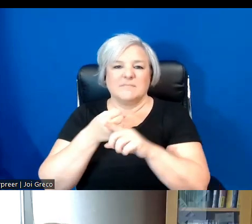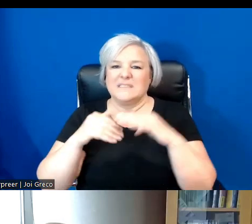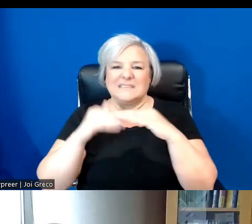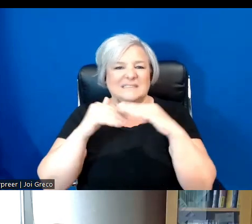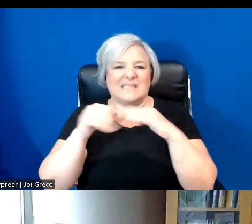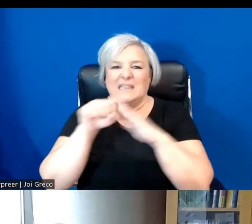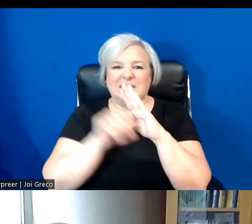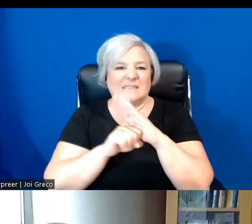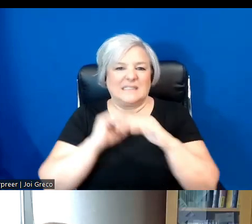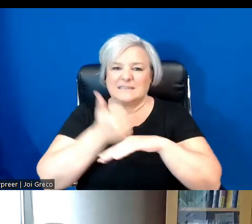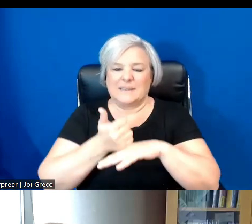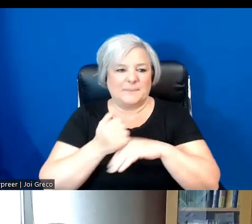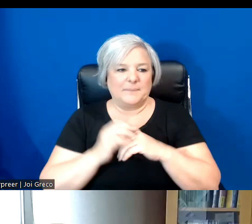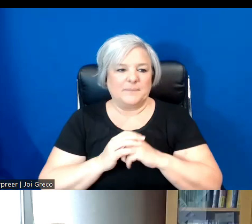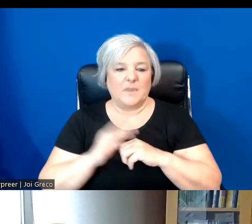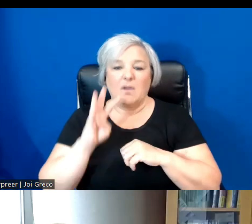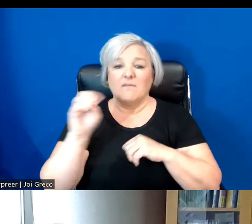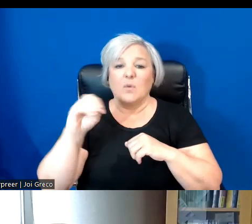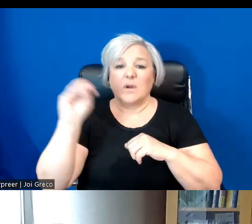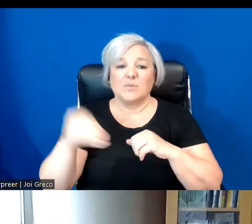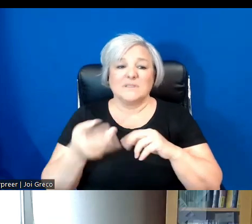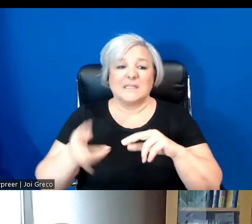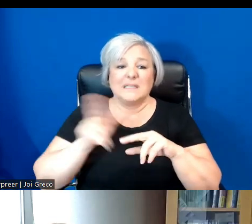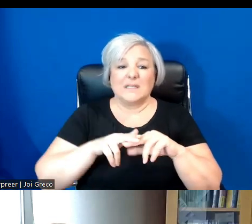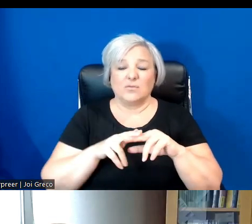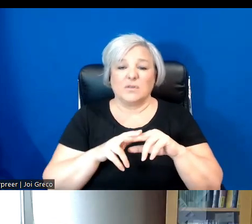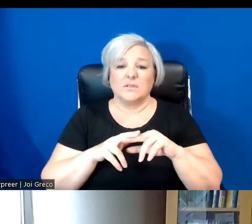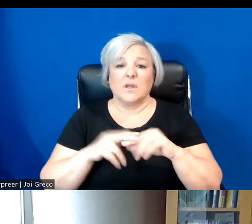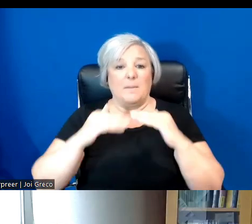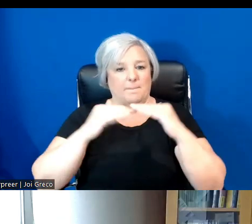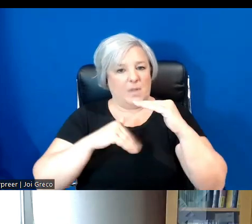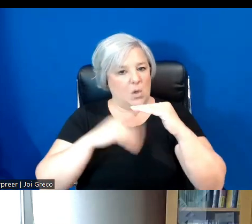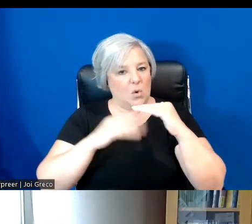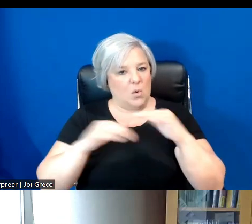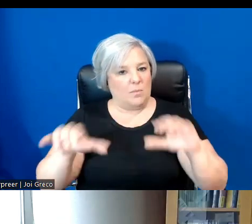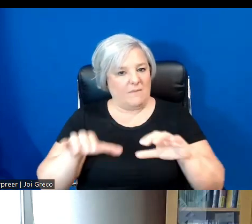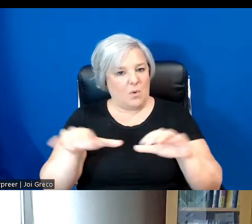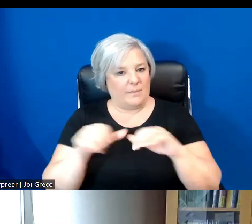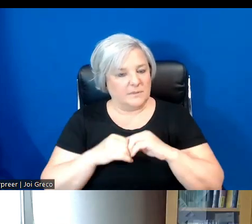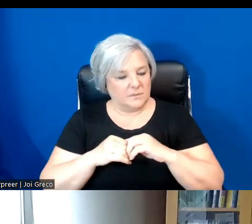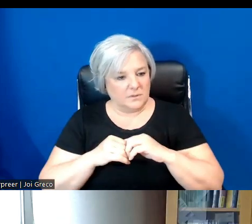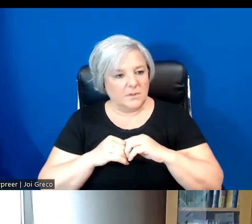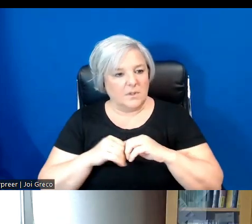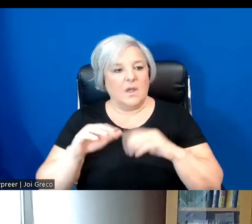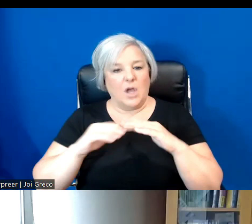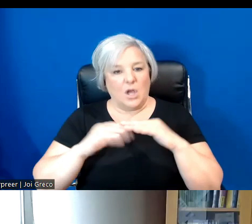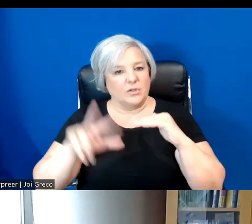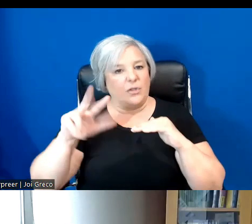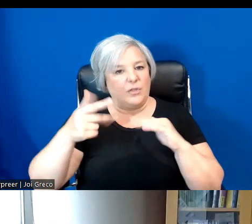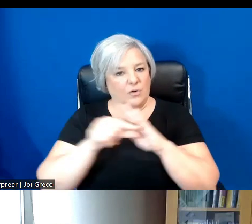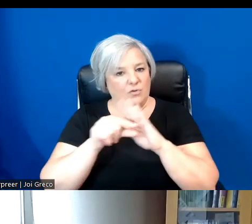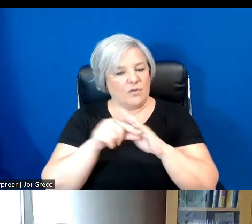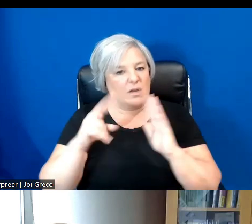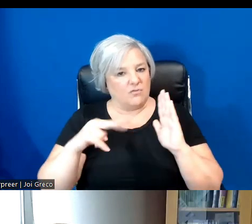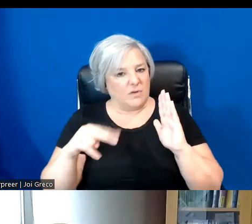state has set. There's a 40% increased risk in performing below or far below on their third grade reading score, which, as